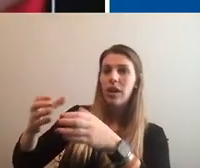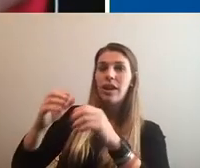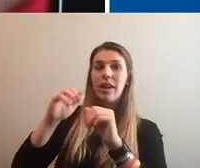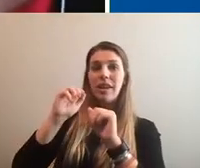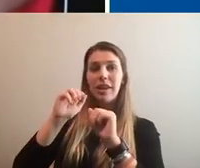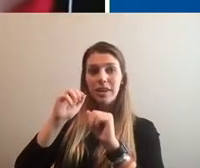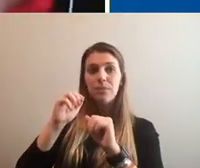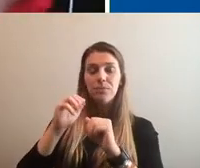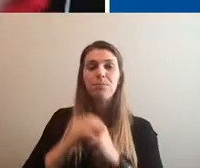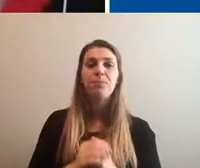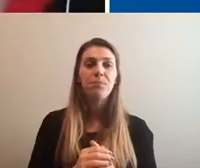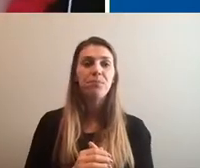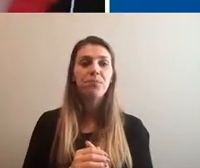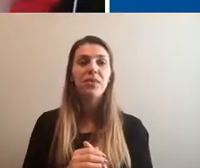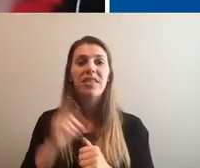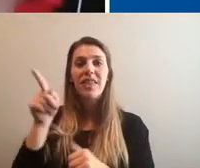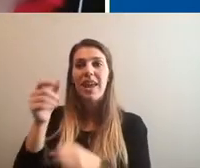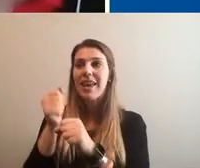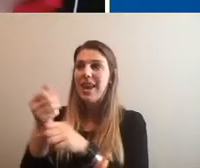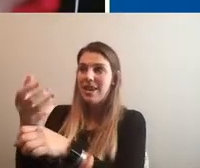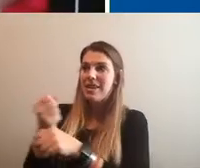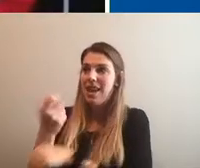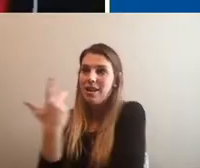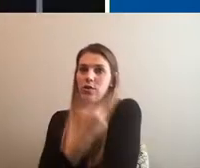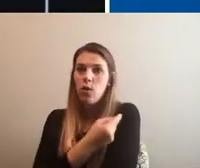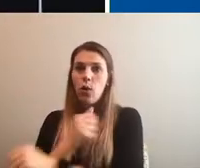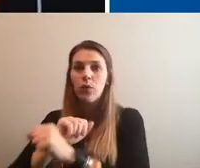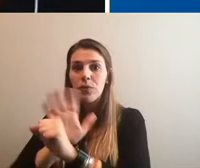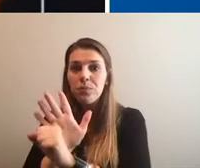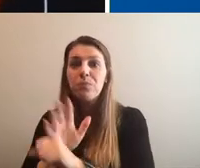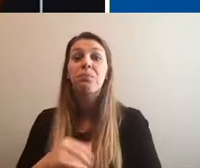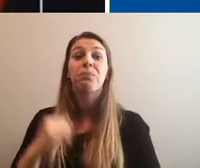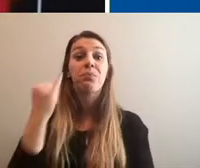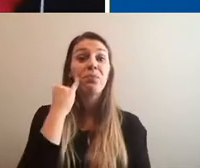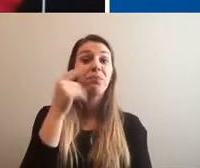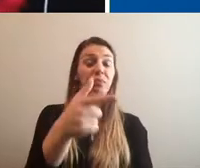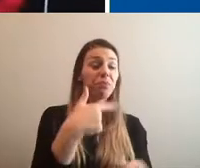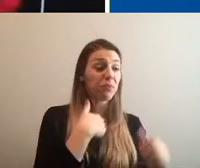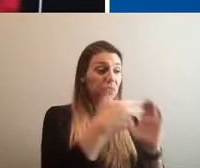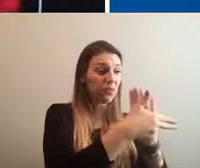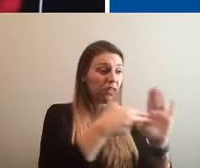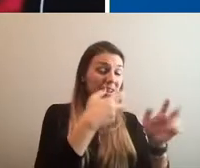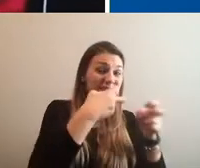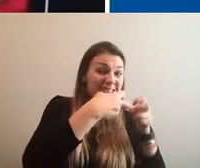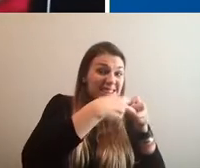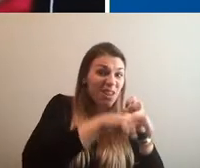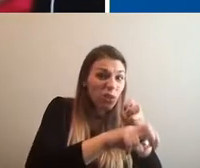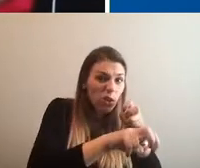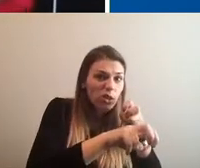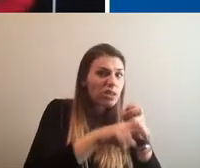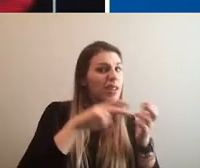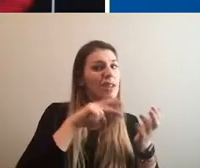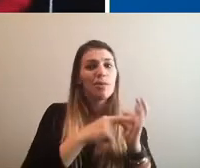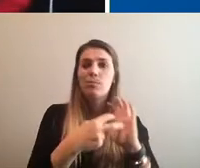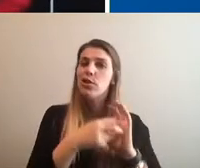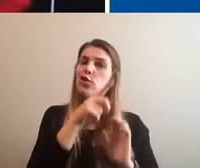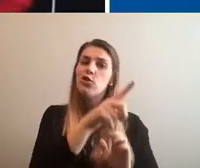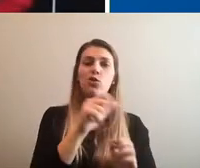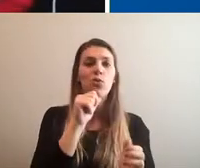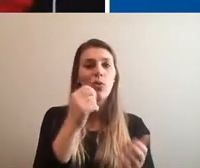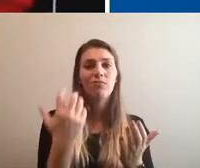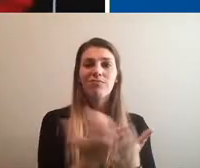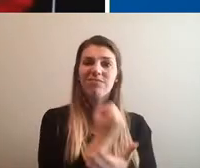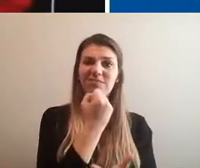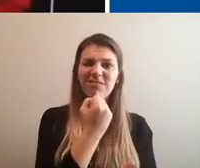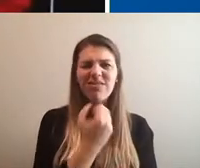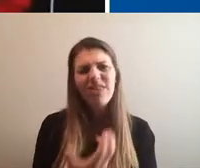jam. But if you had the label difficulty, that meant you were left out, and that isn't very